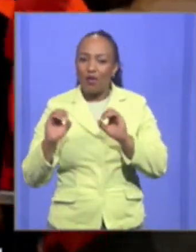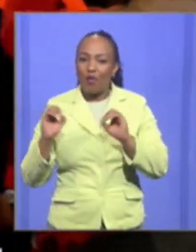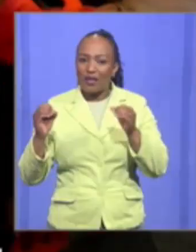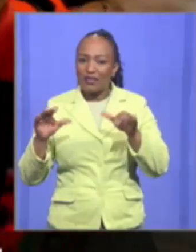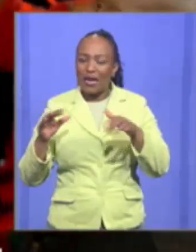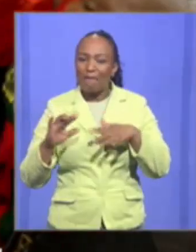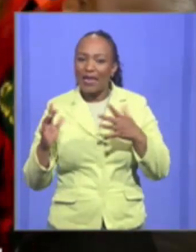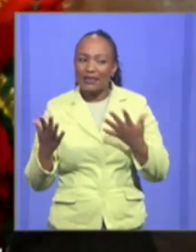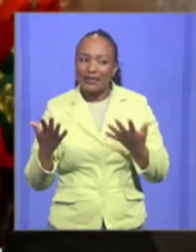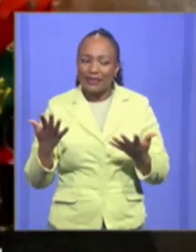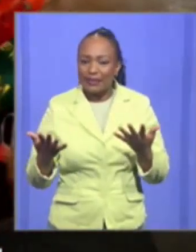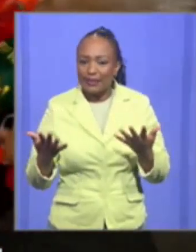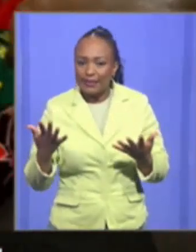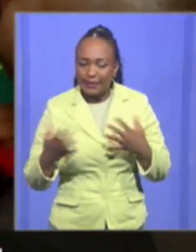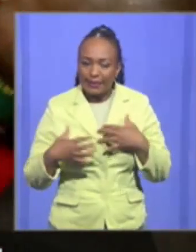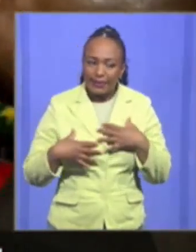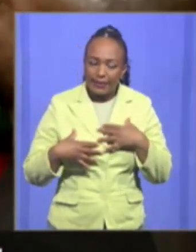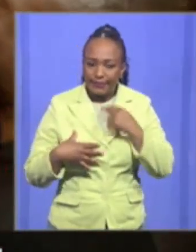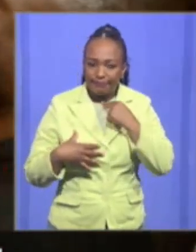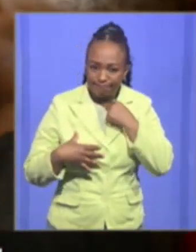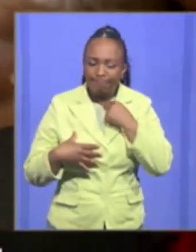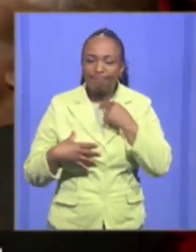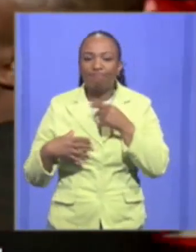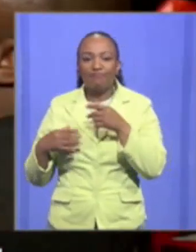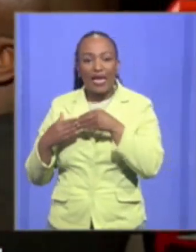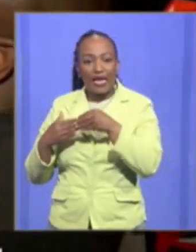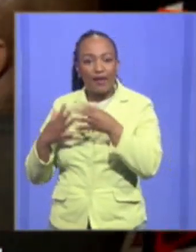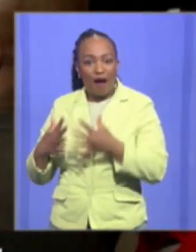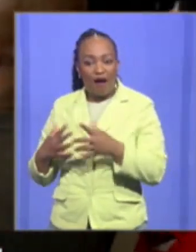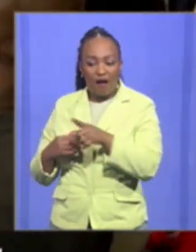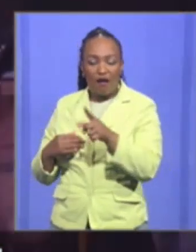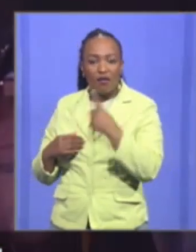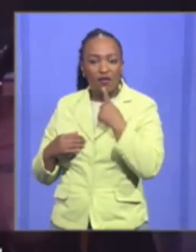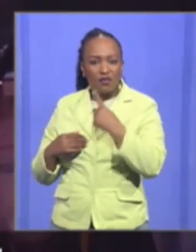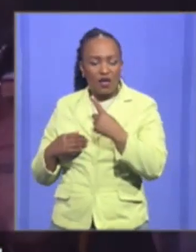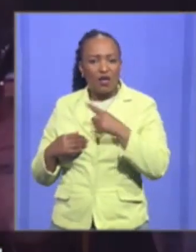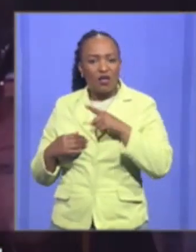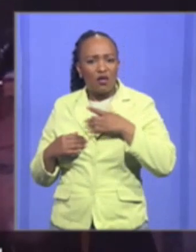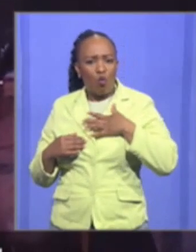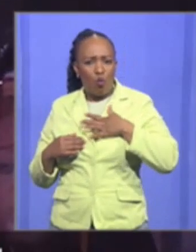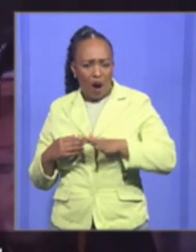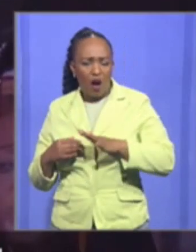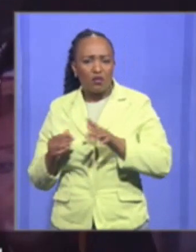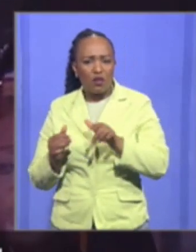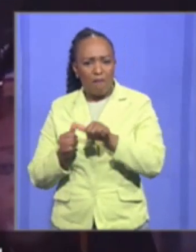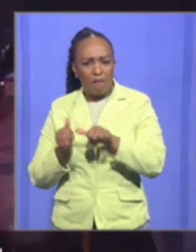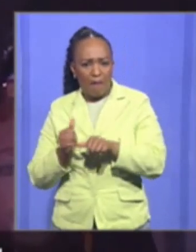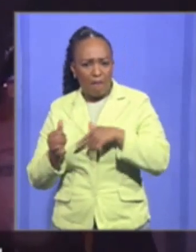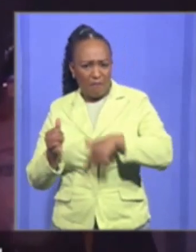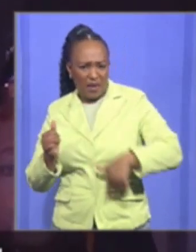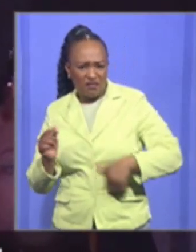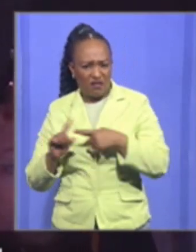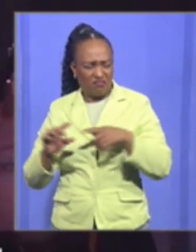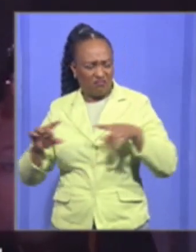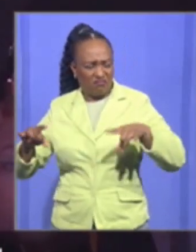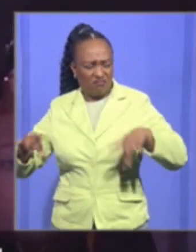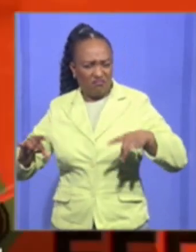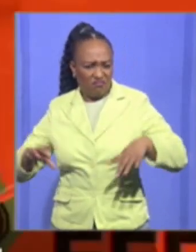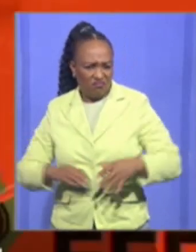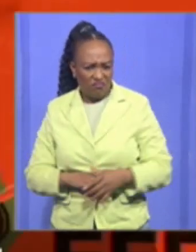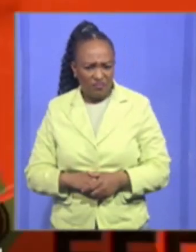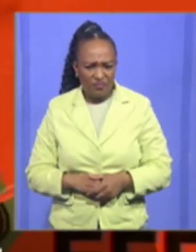Malema. Moetapele yo wa EFF o ganeditše ditatofatšo tša gore o be a nyaka go ba motlatša mopresidente ka nageng. The